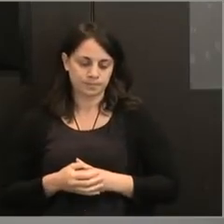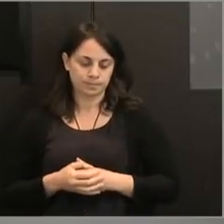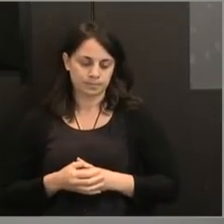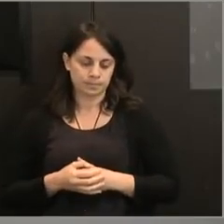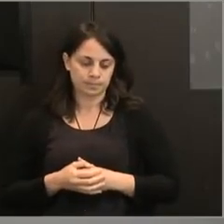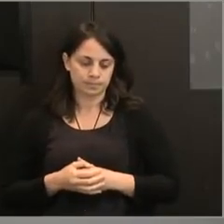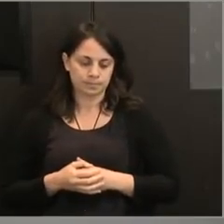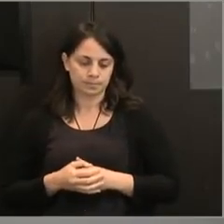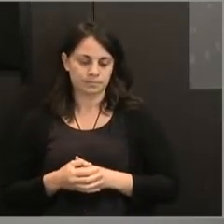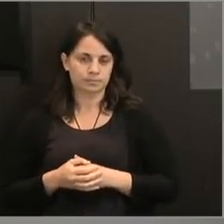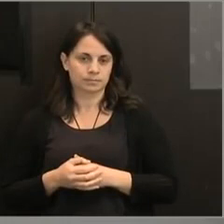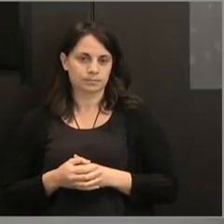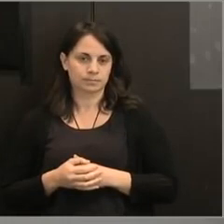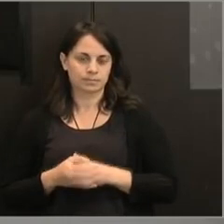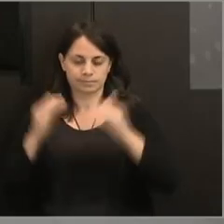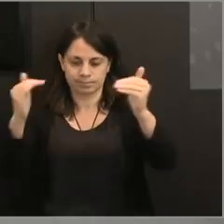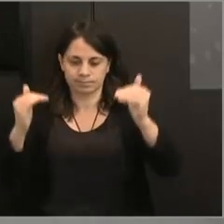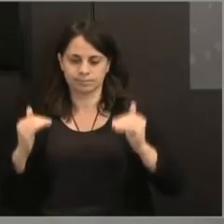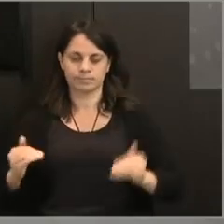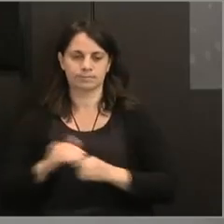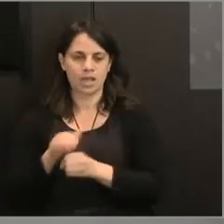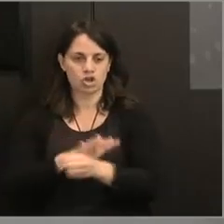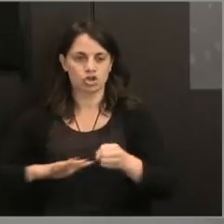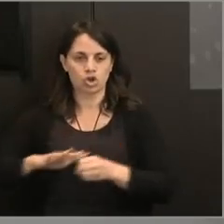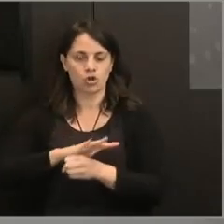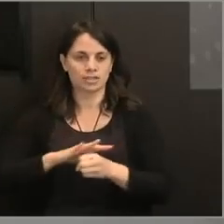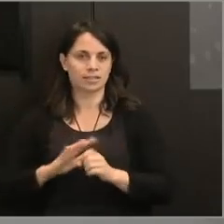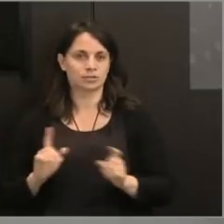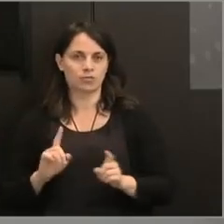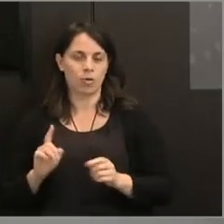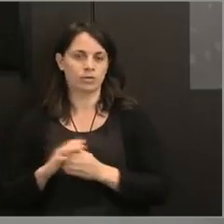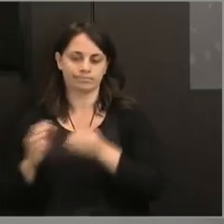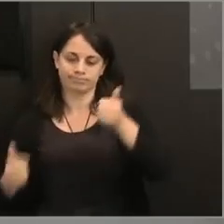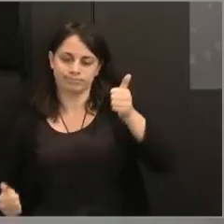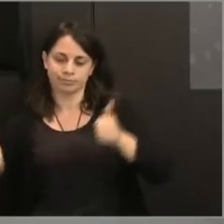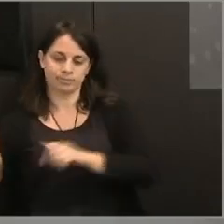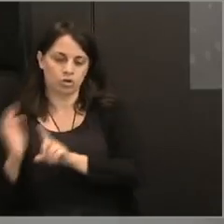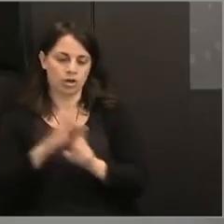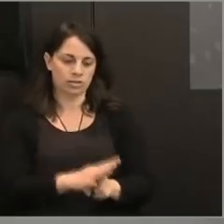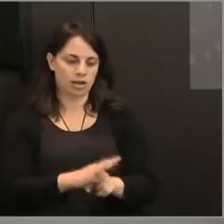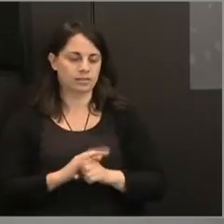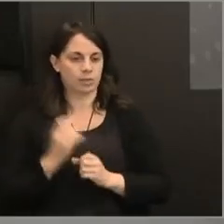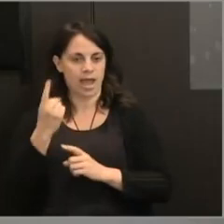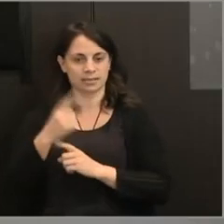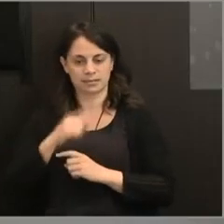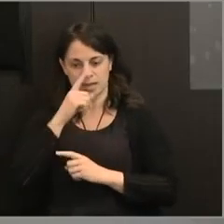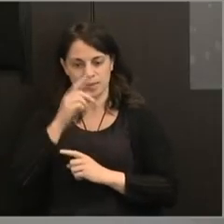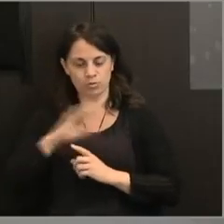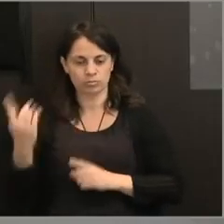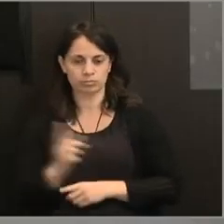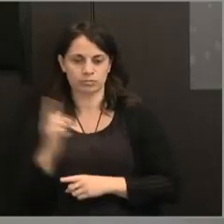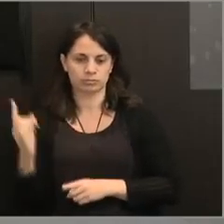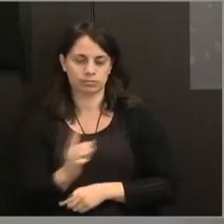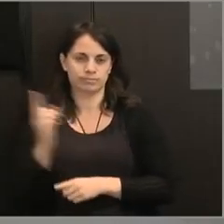The context of colonisation. I understand that many others who will speak to the Commission will address the issue